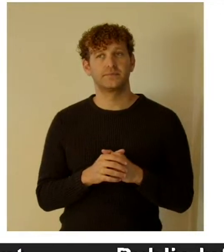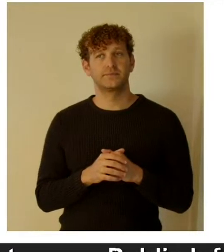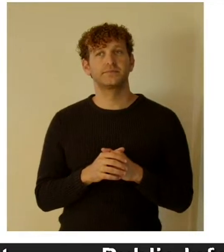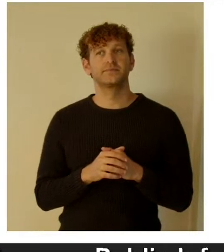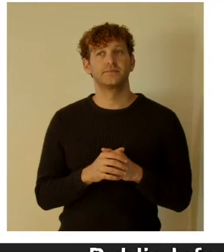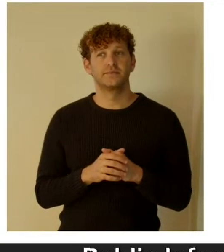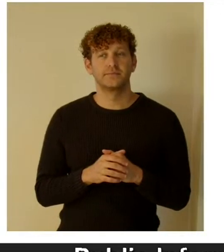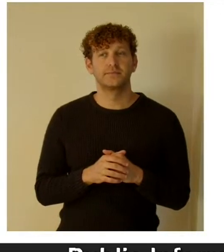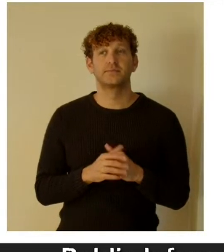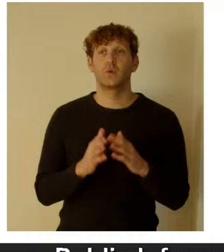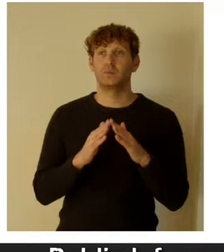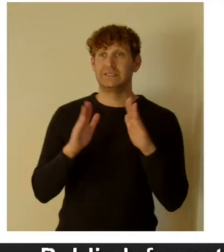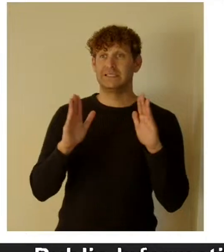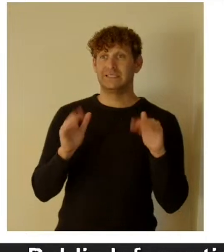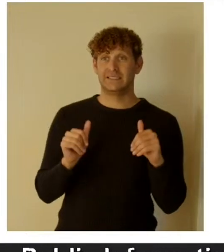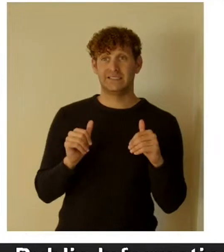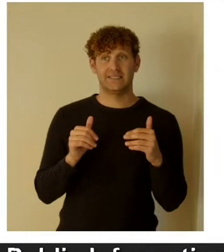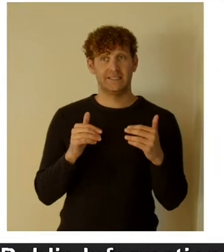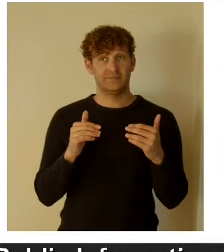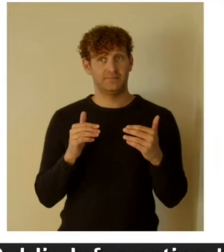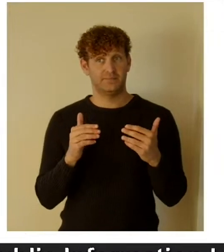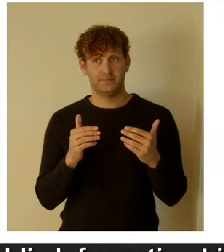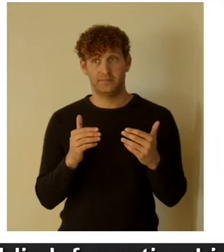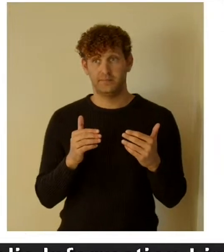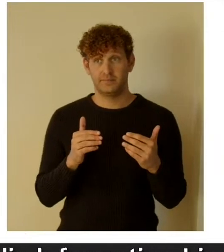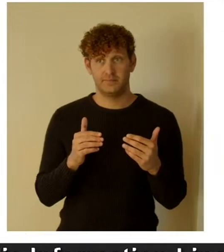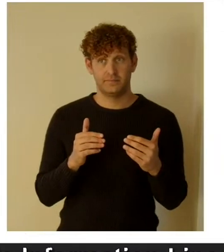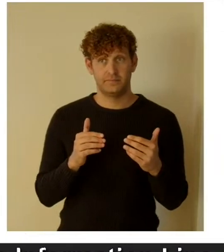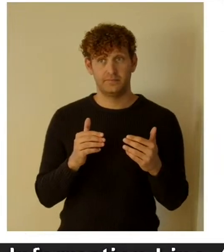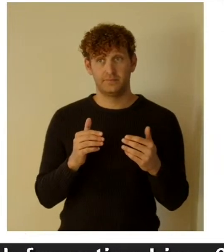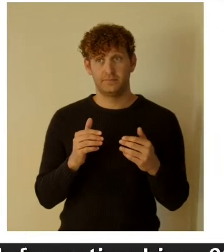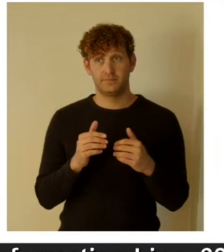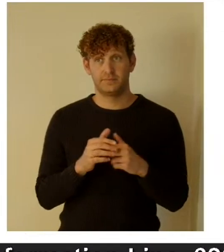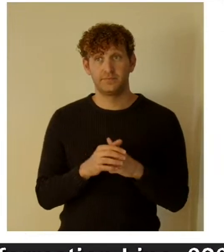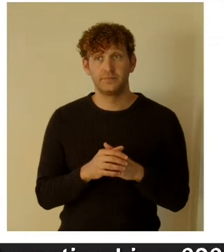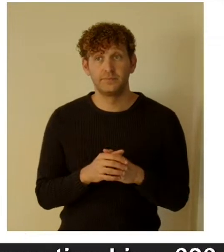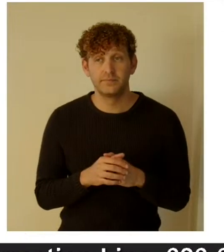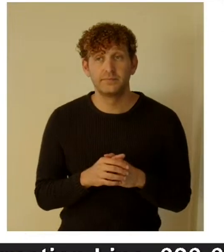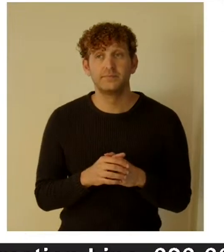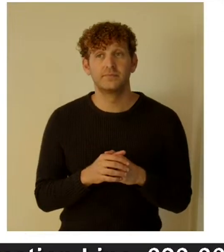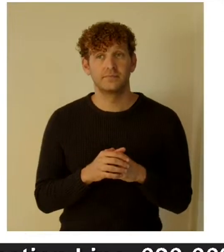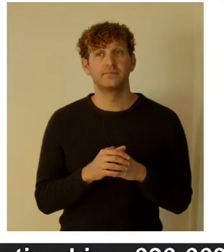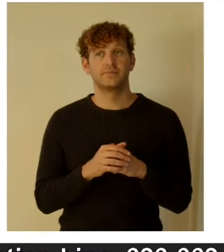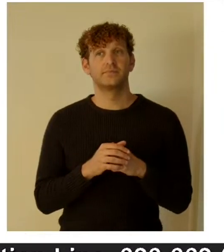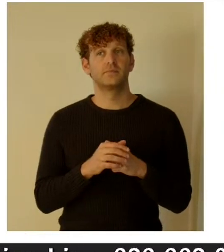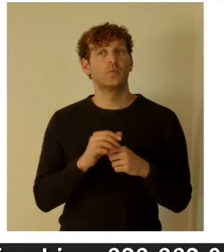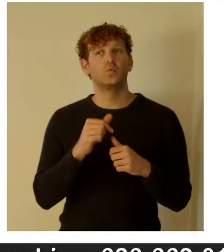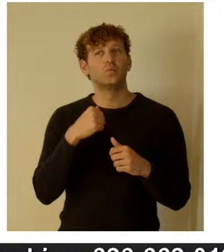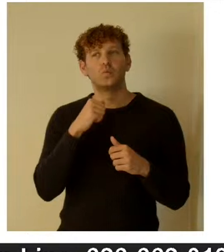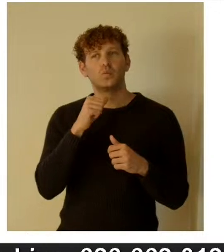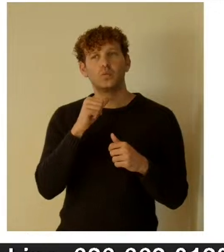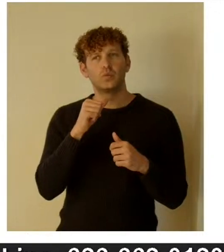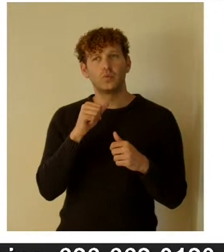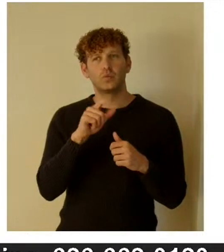a direct don't use order, meaning that it is not advisable and actually prohibited to use the water in the Altadena